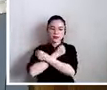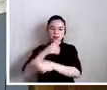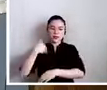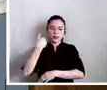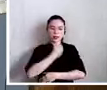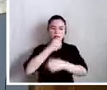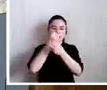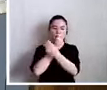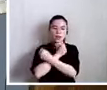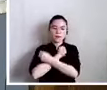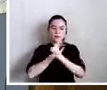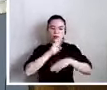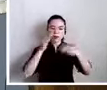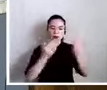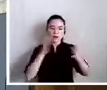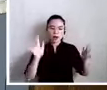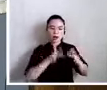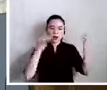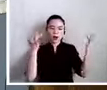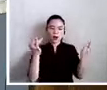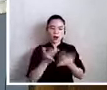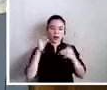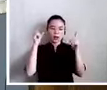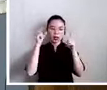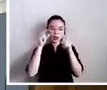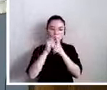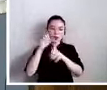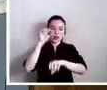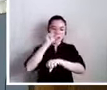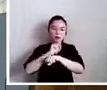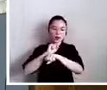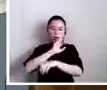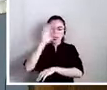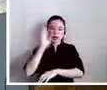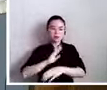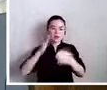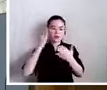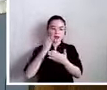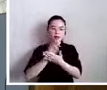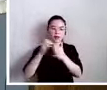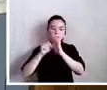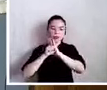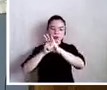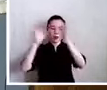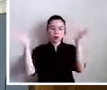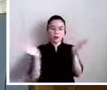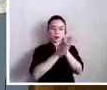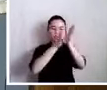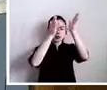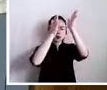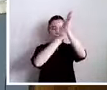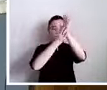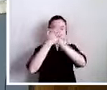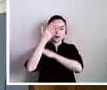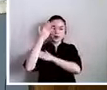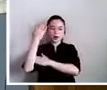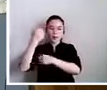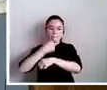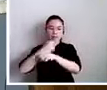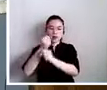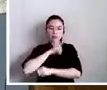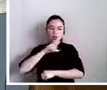love you with our whole heart, in word and work, and never cease from showing forth your praise. Make us, O